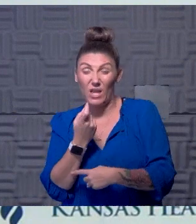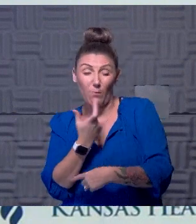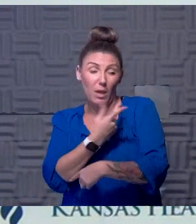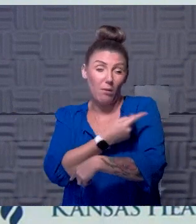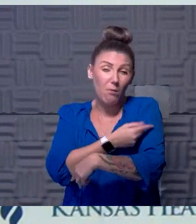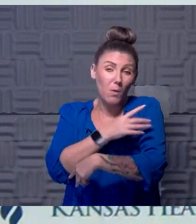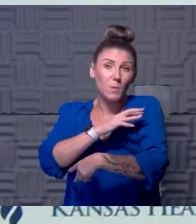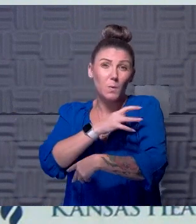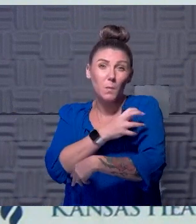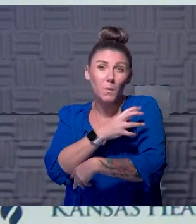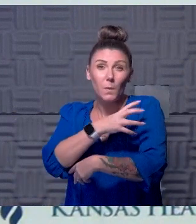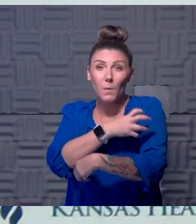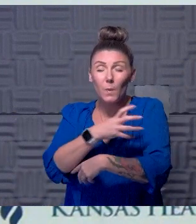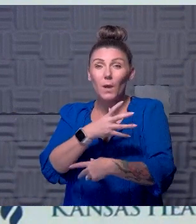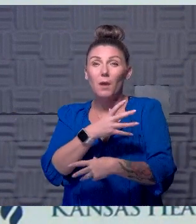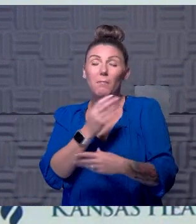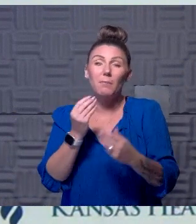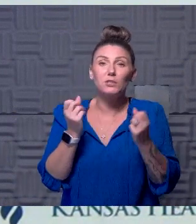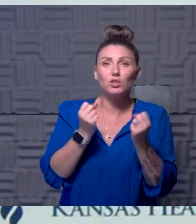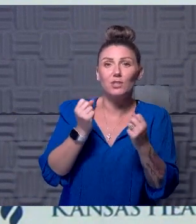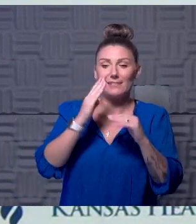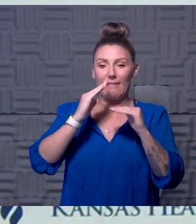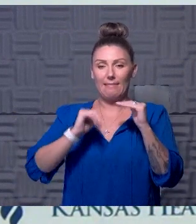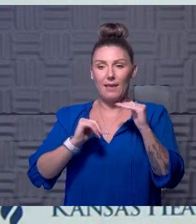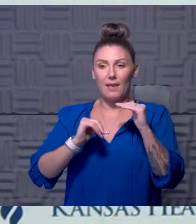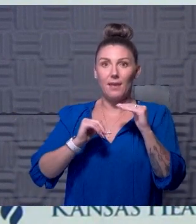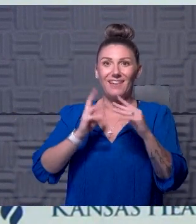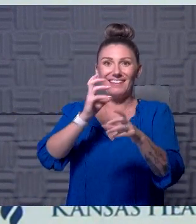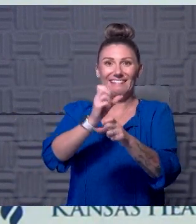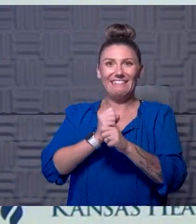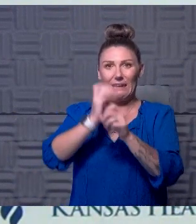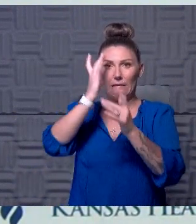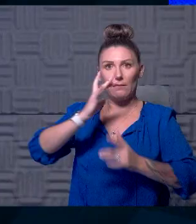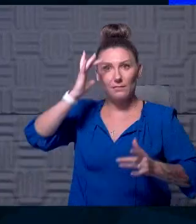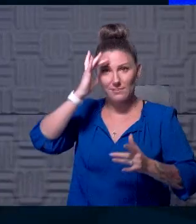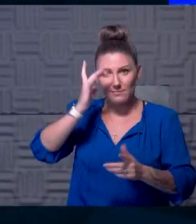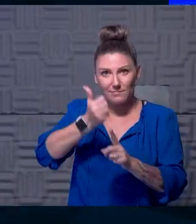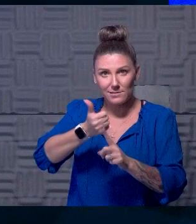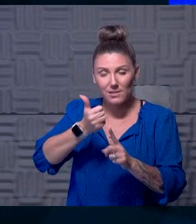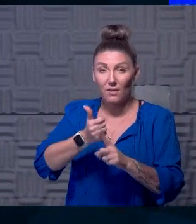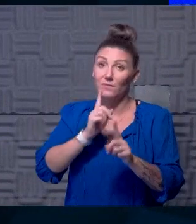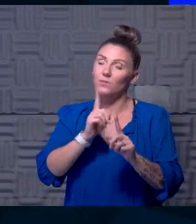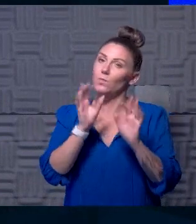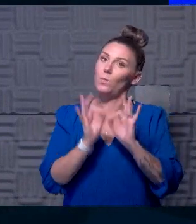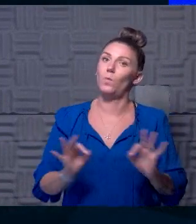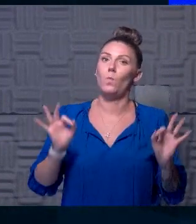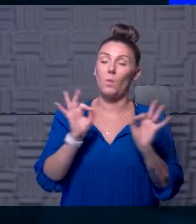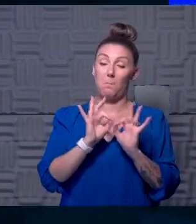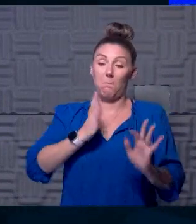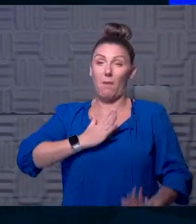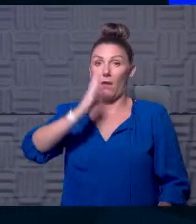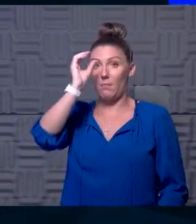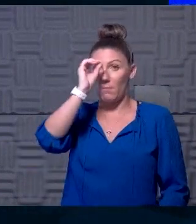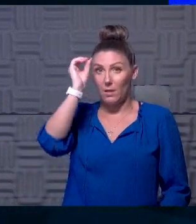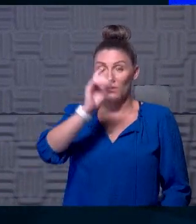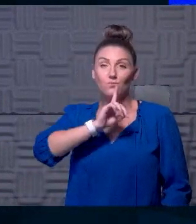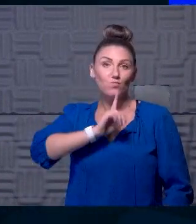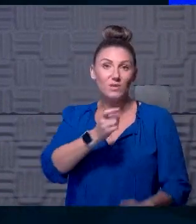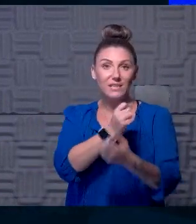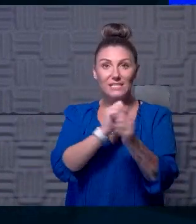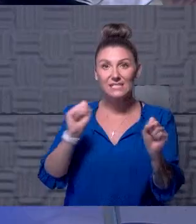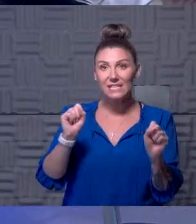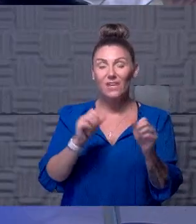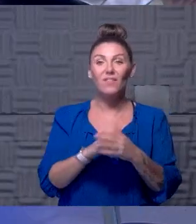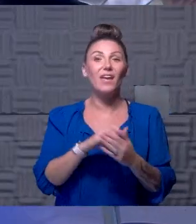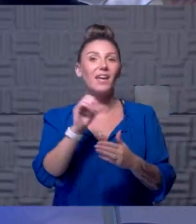aches and maybe chills than getting the disease. So it's definitely worth it. In my opinion, it's very safe. And